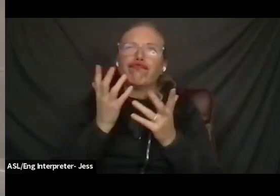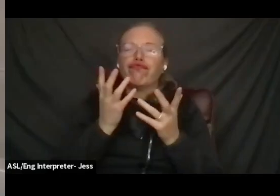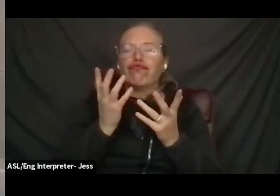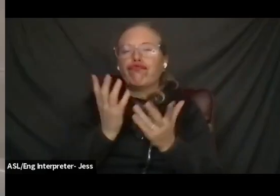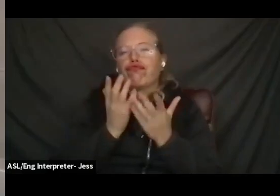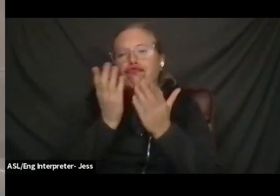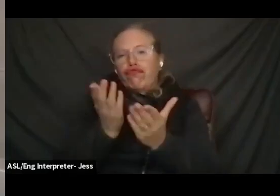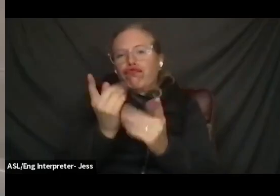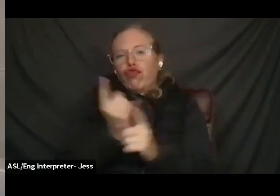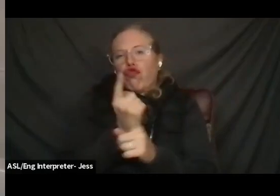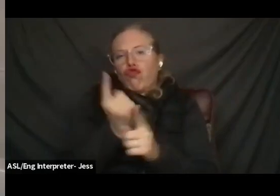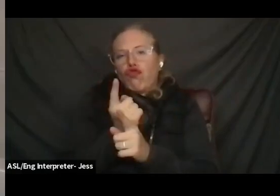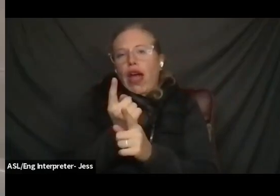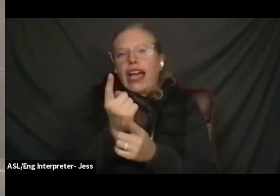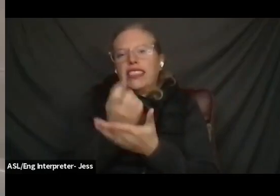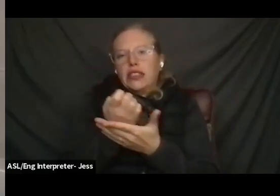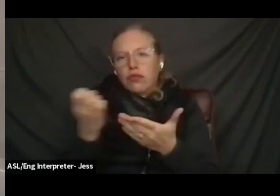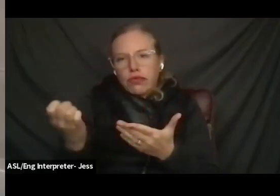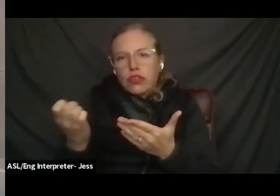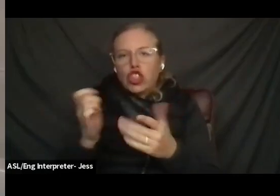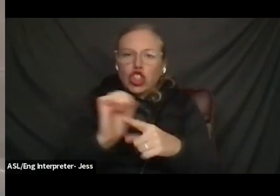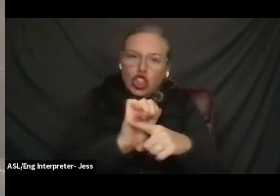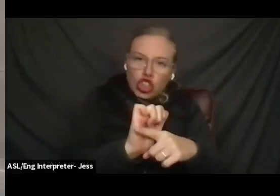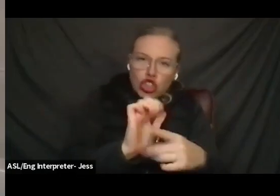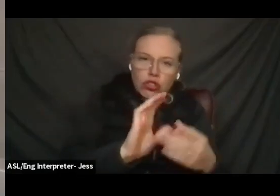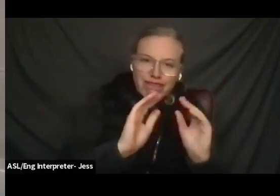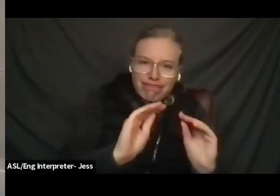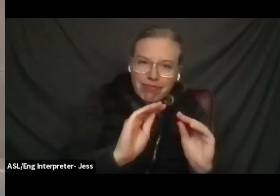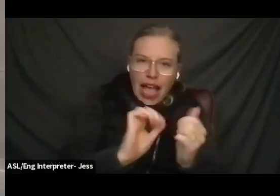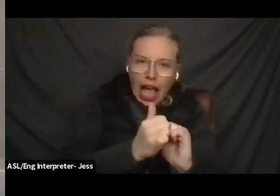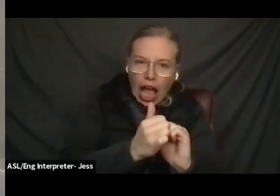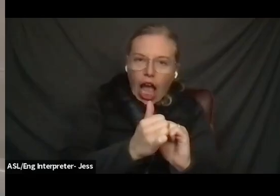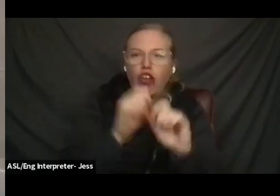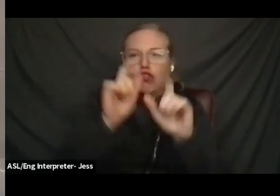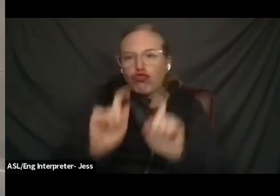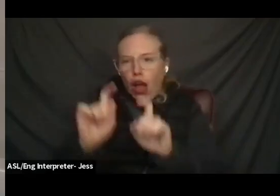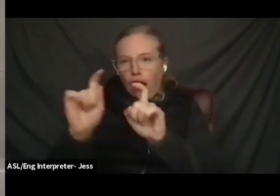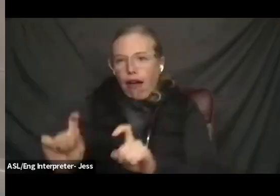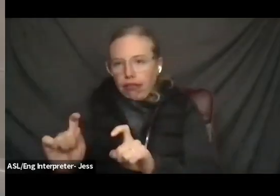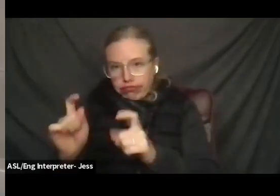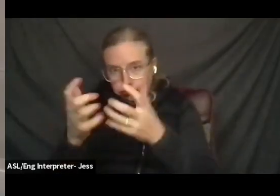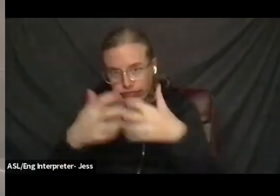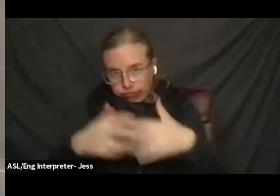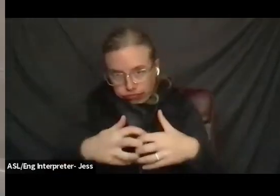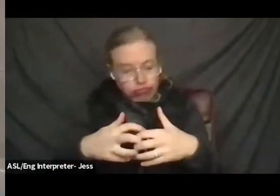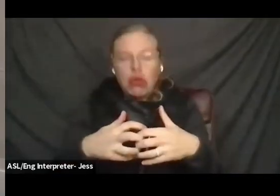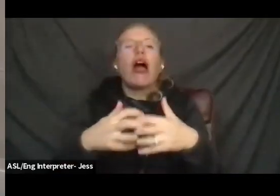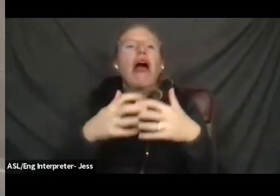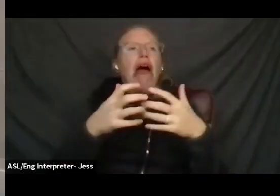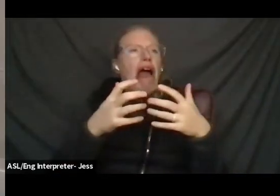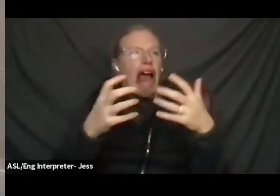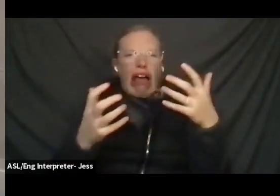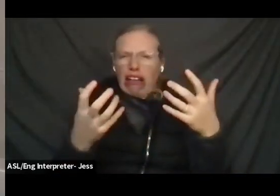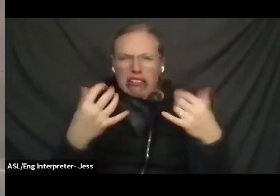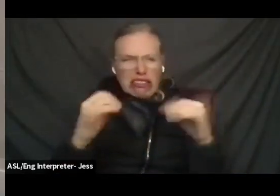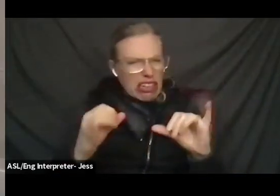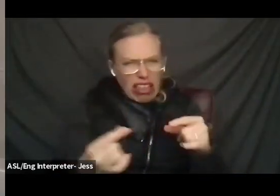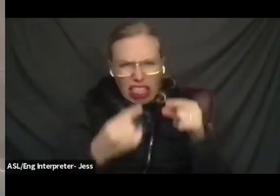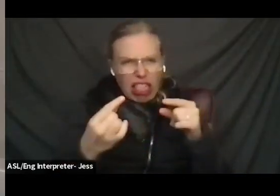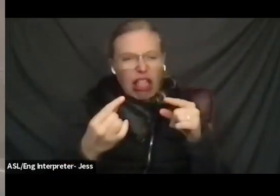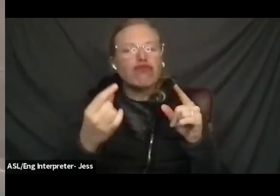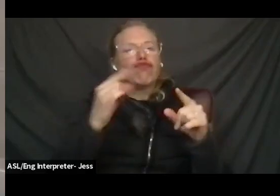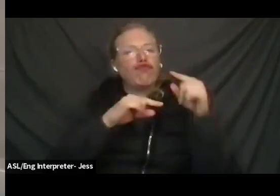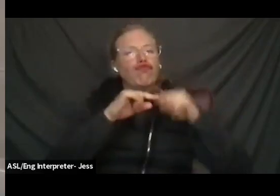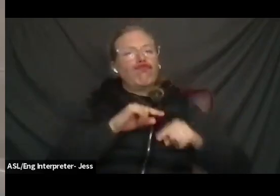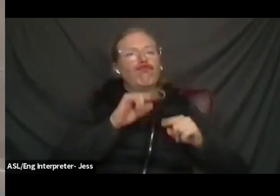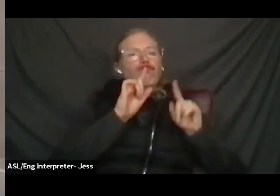suggest the right device, train somebody how to use it, do the trials. If that's not right, let's get it right. Let's go back and do something else. So